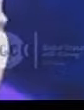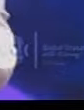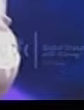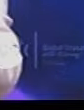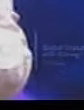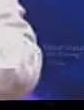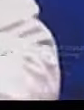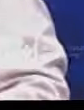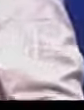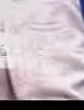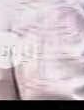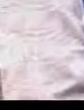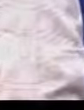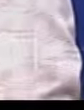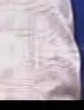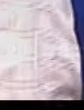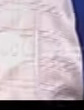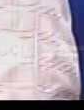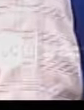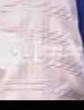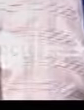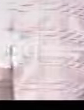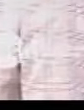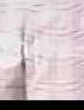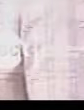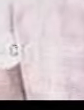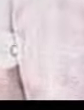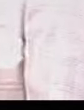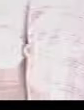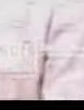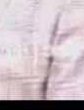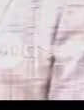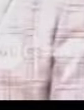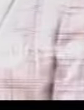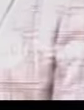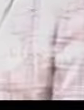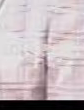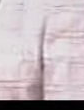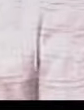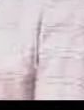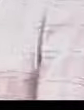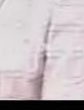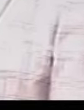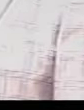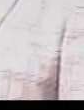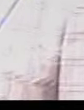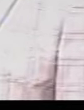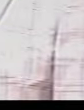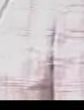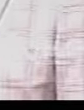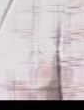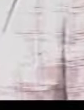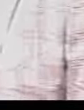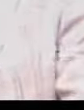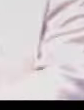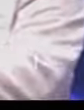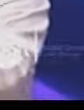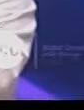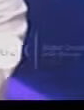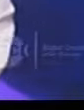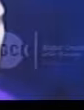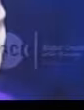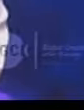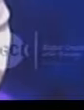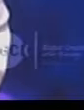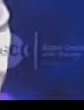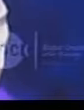to do whatever it will take to bring the gospel from there and make it reach to all the nations of the world.